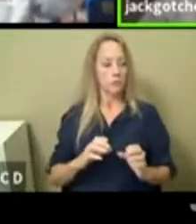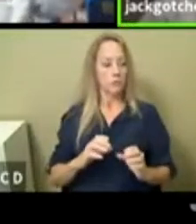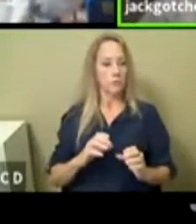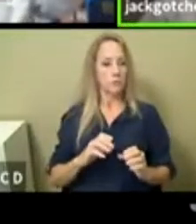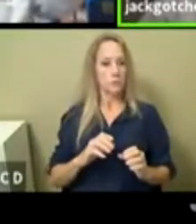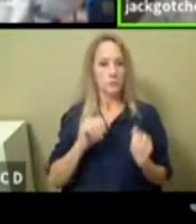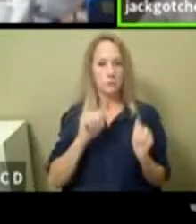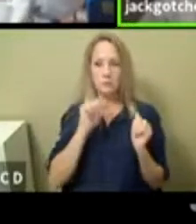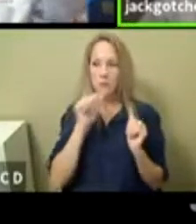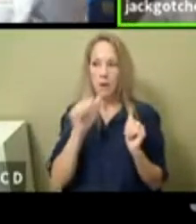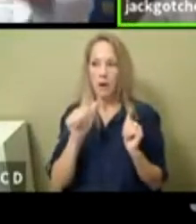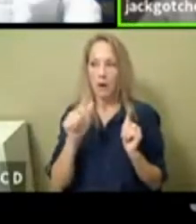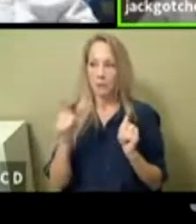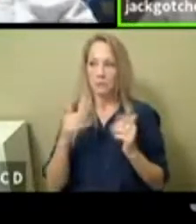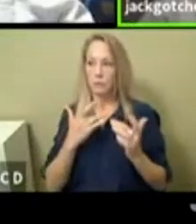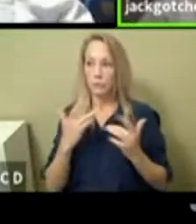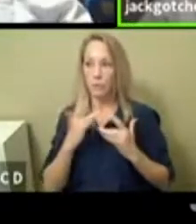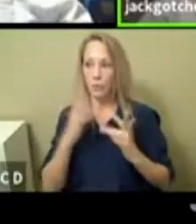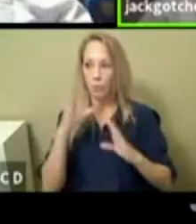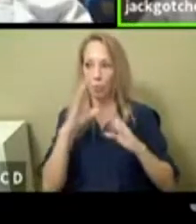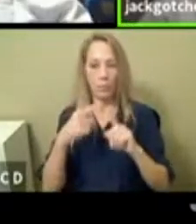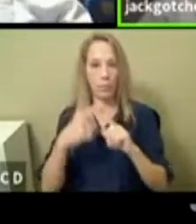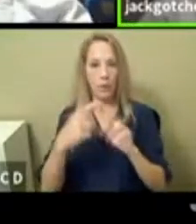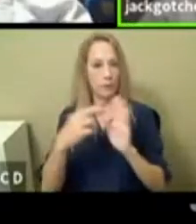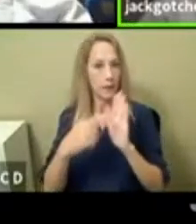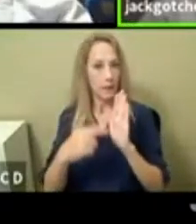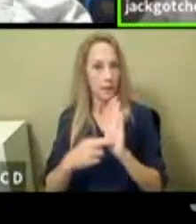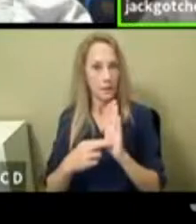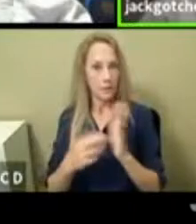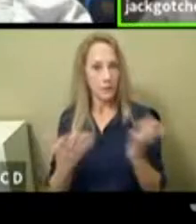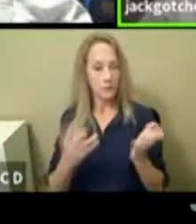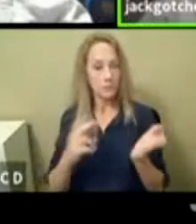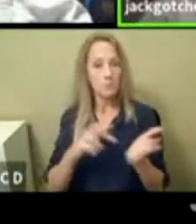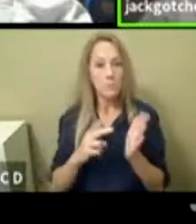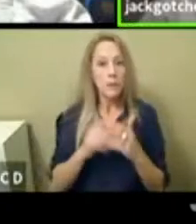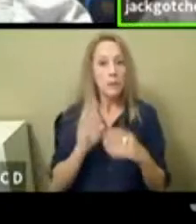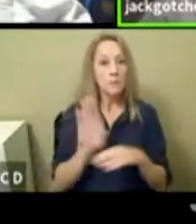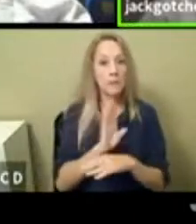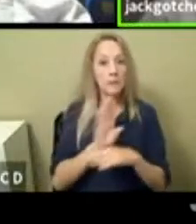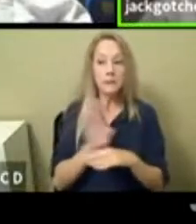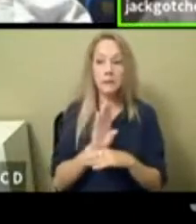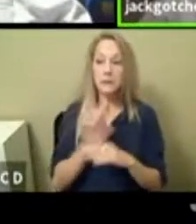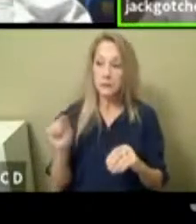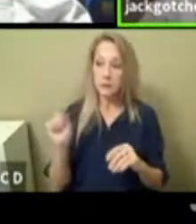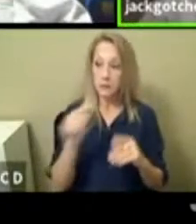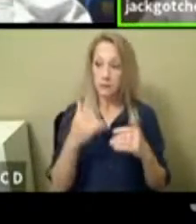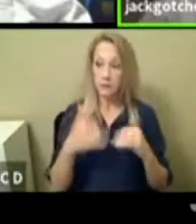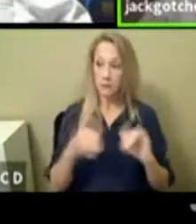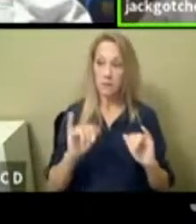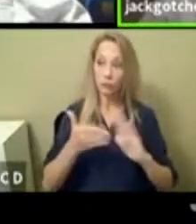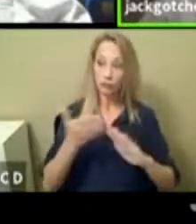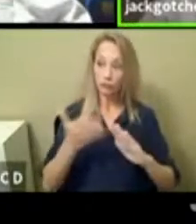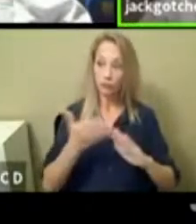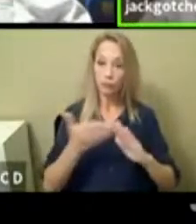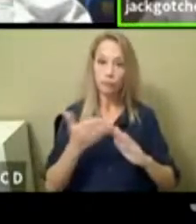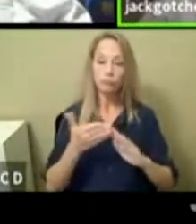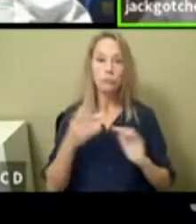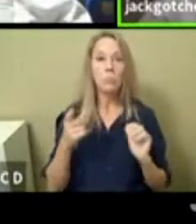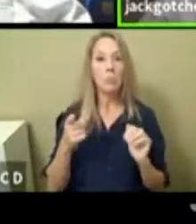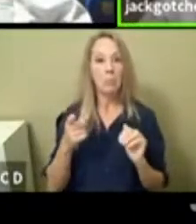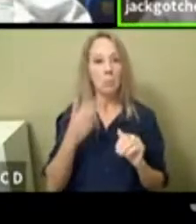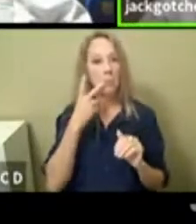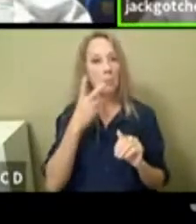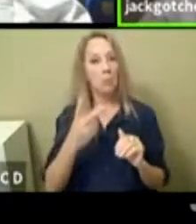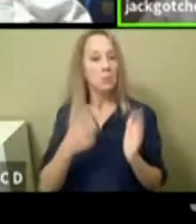any regulations. And businesses that are active may see an uptick in